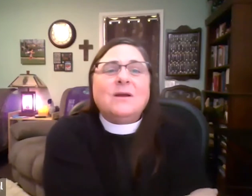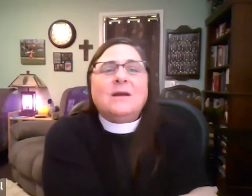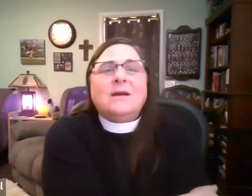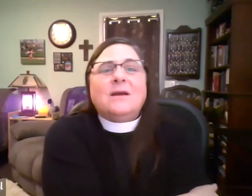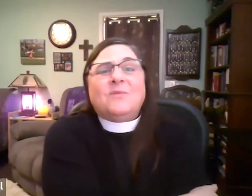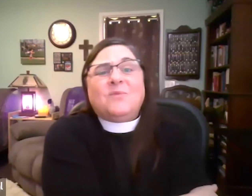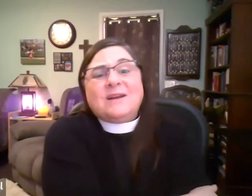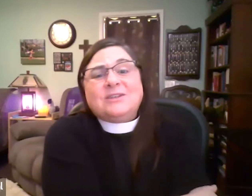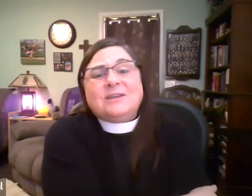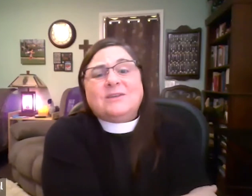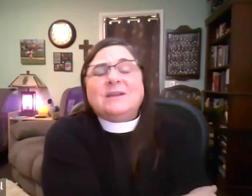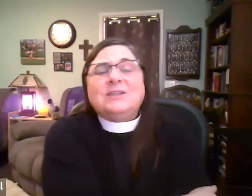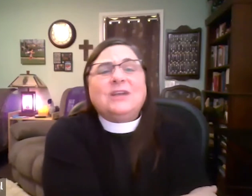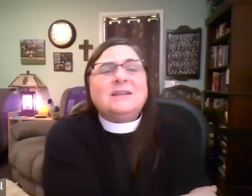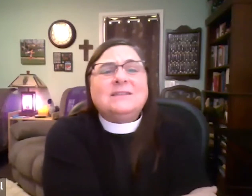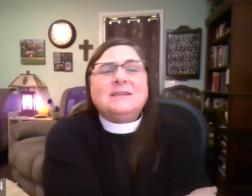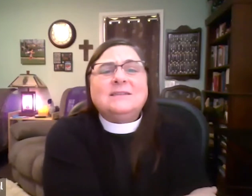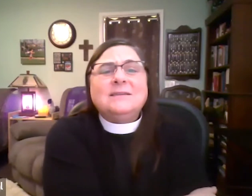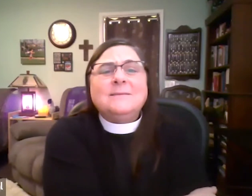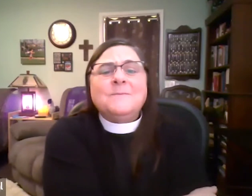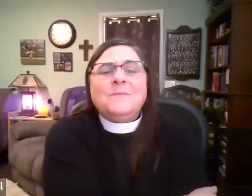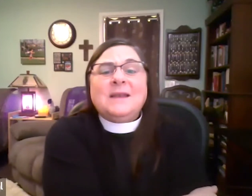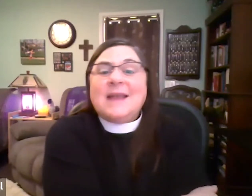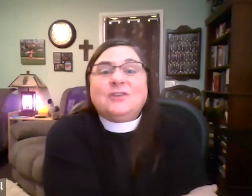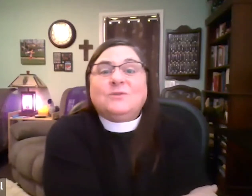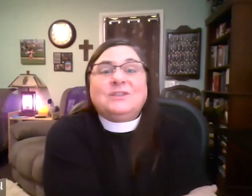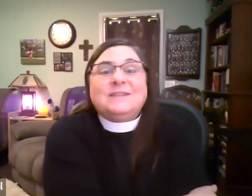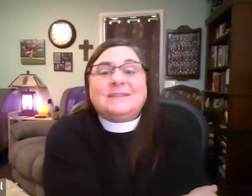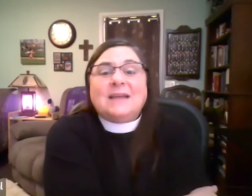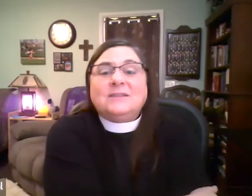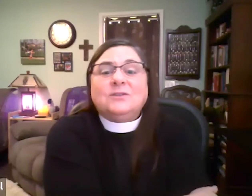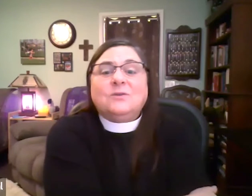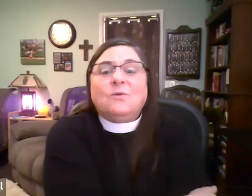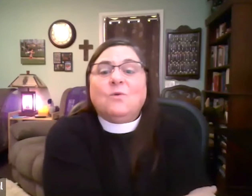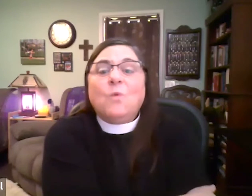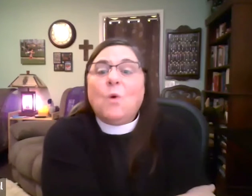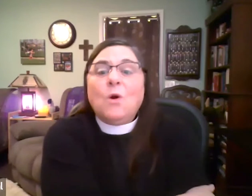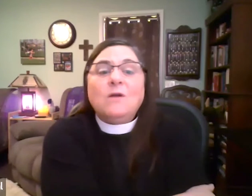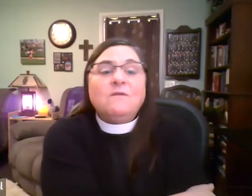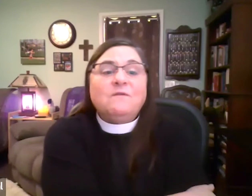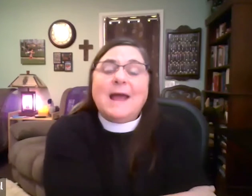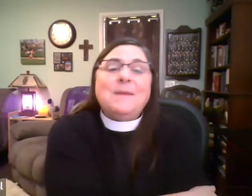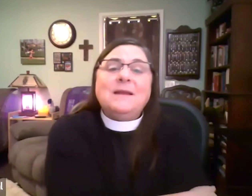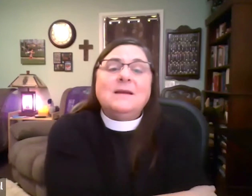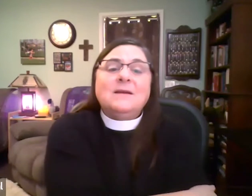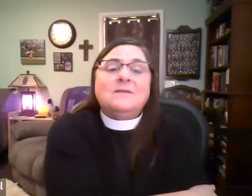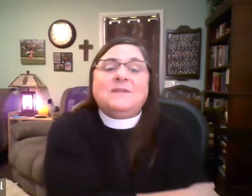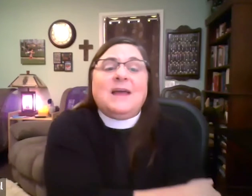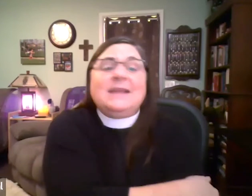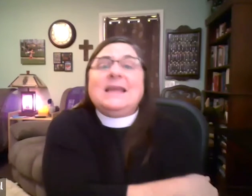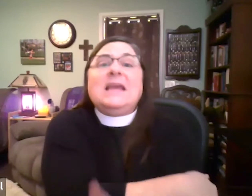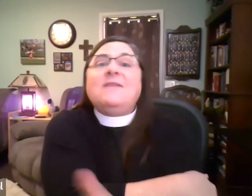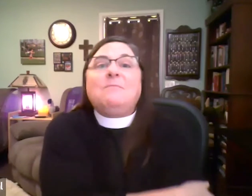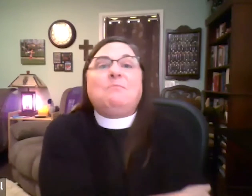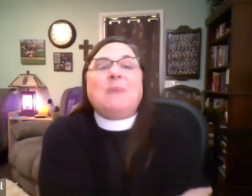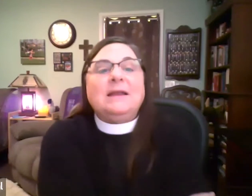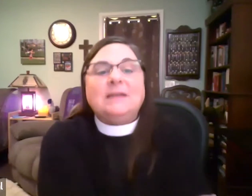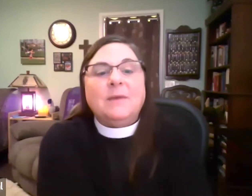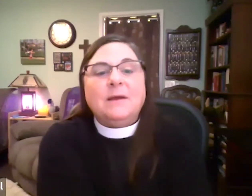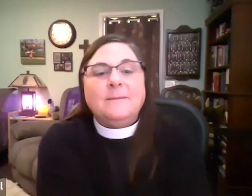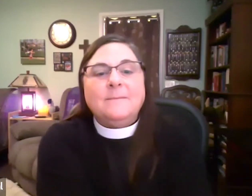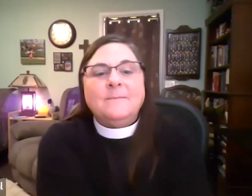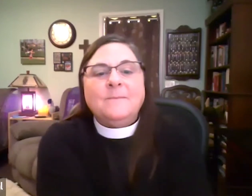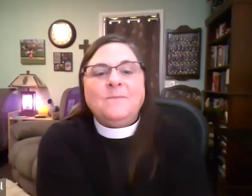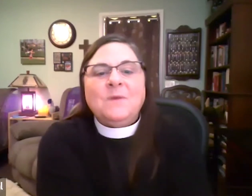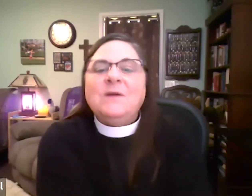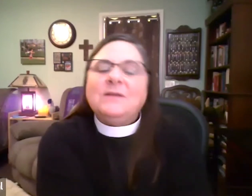or oppression or injustice, natural disaster or war, famine, flood, even